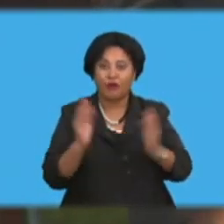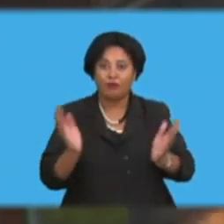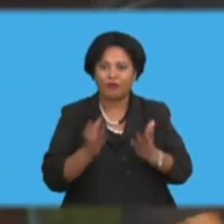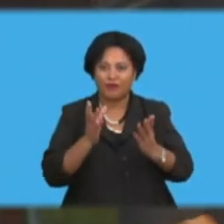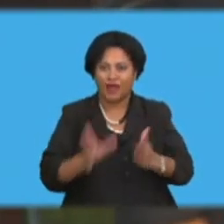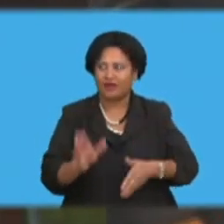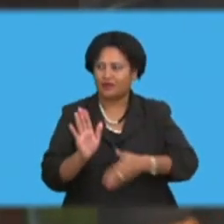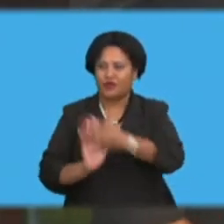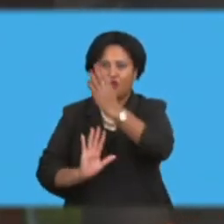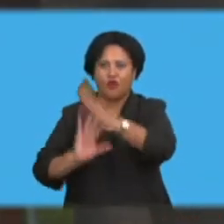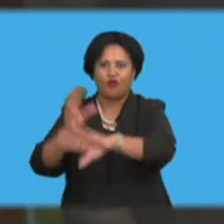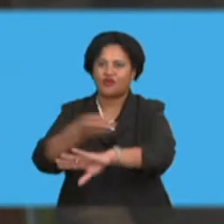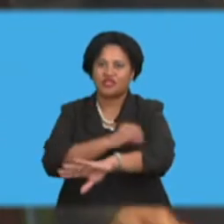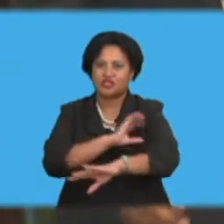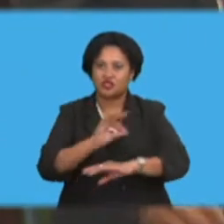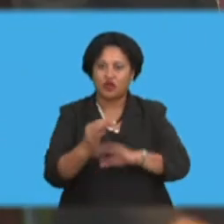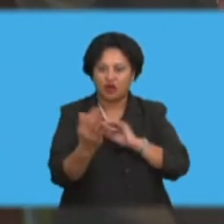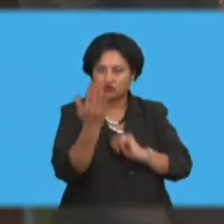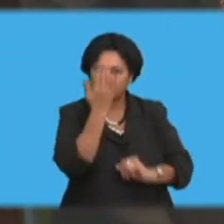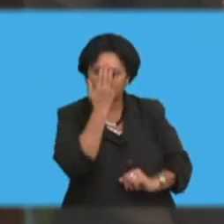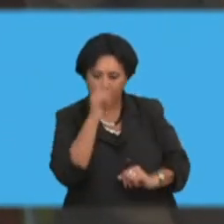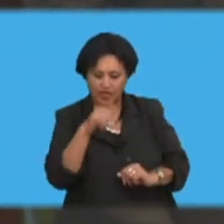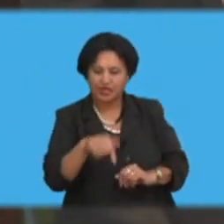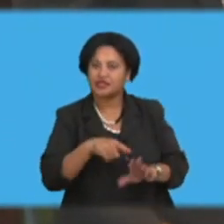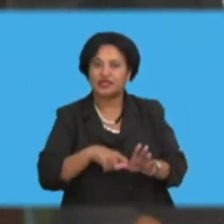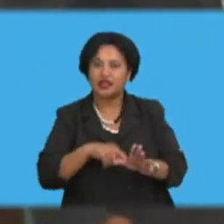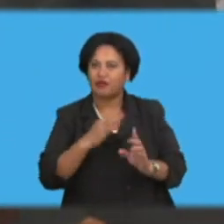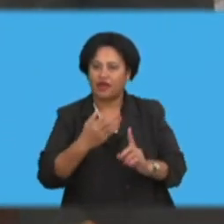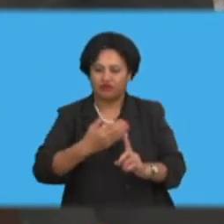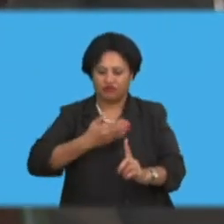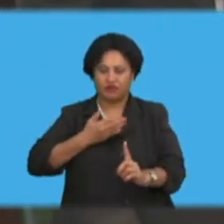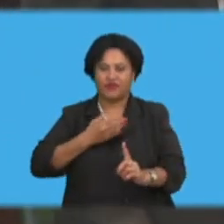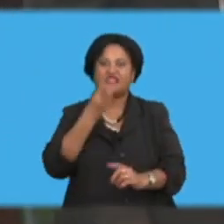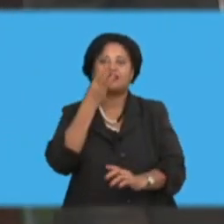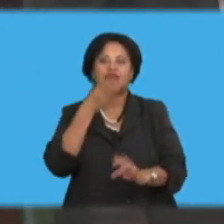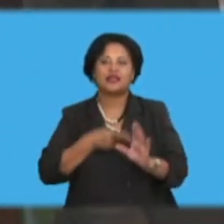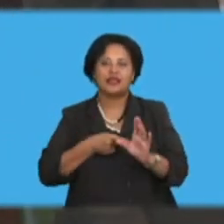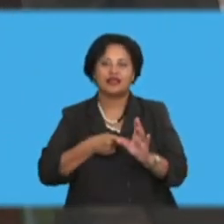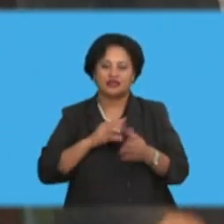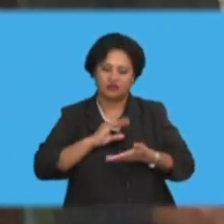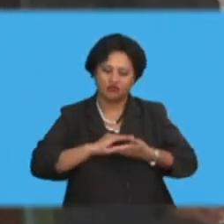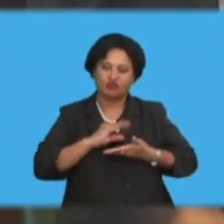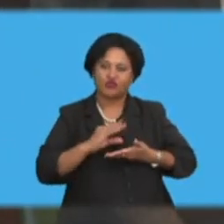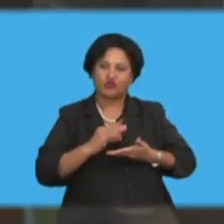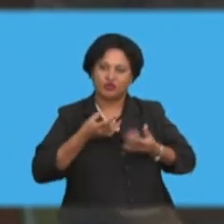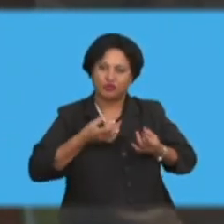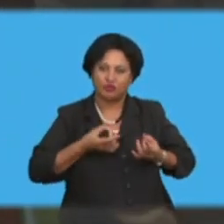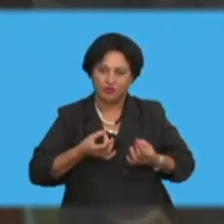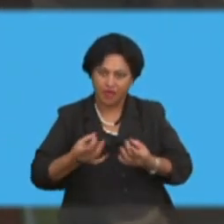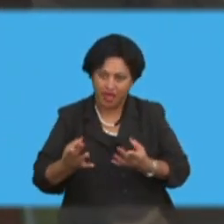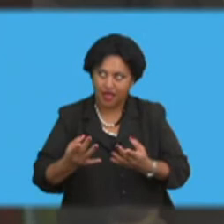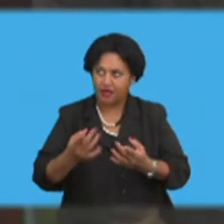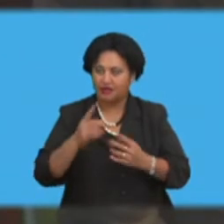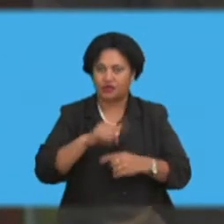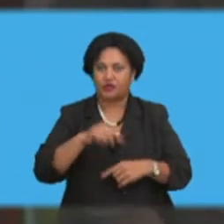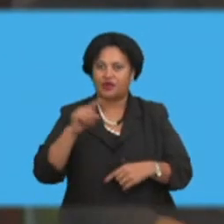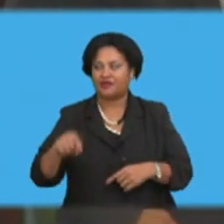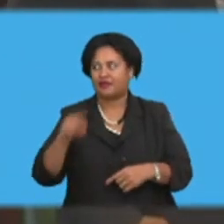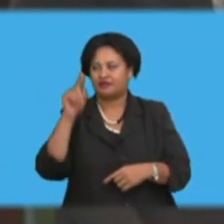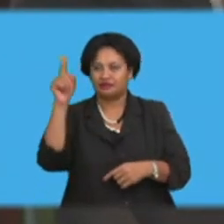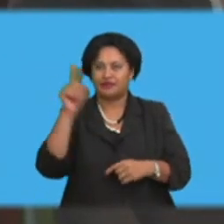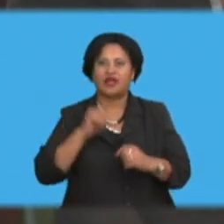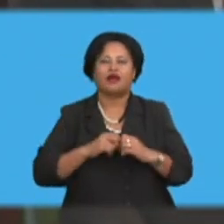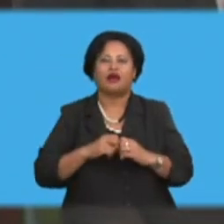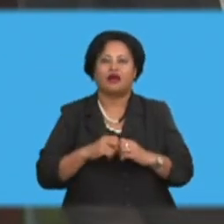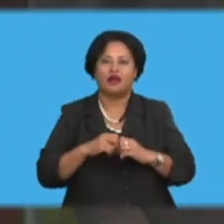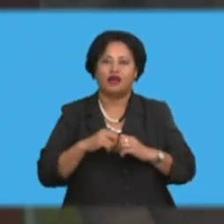for this year only, but for this year, for the Commonwealth Games, for the question that was